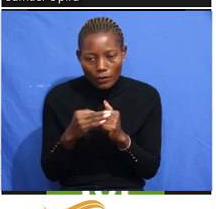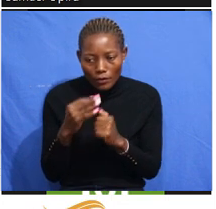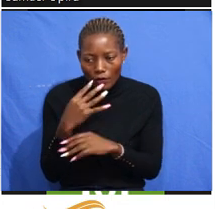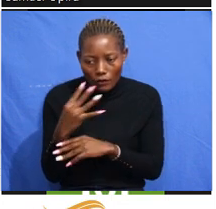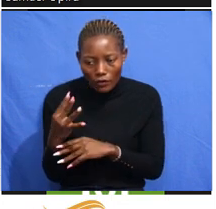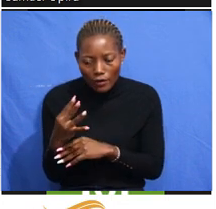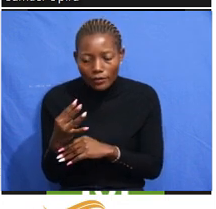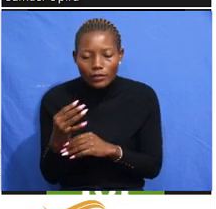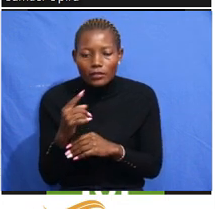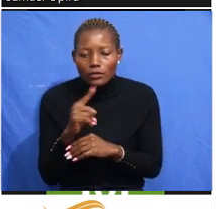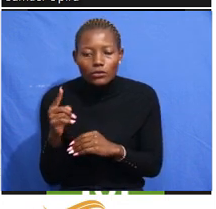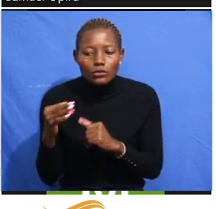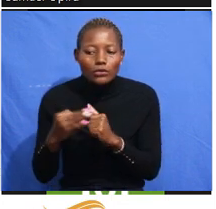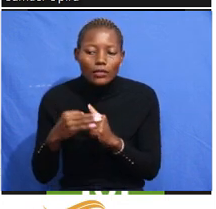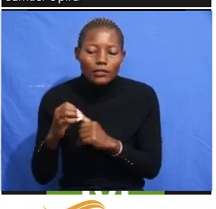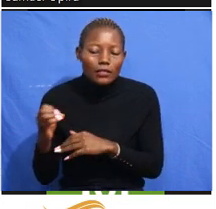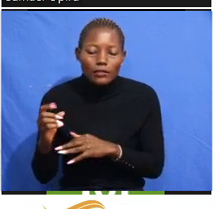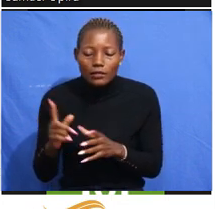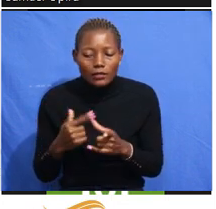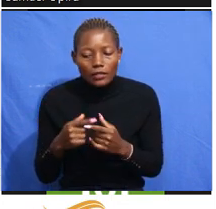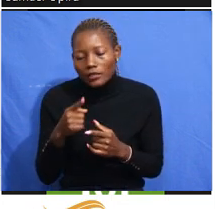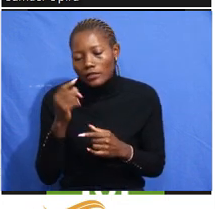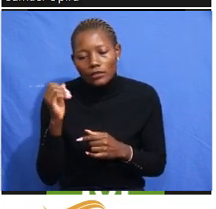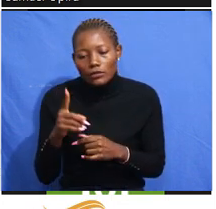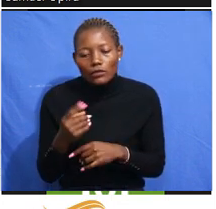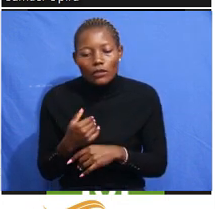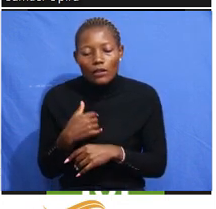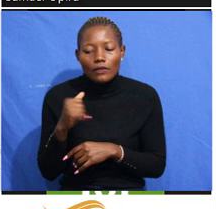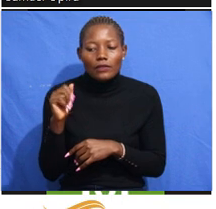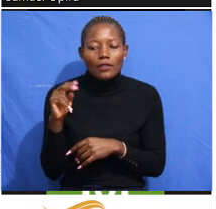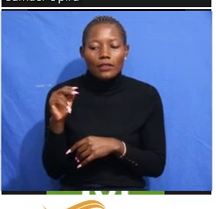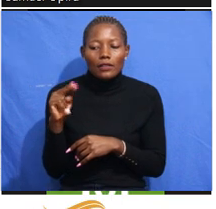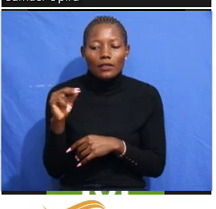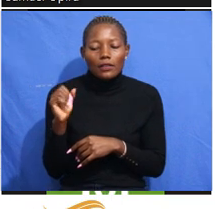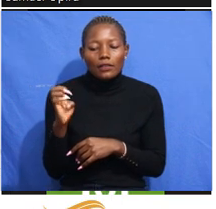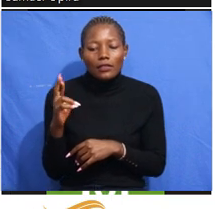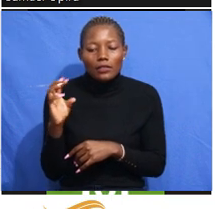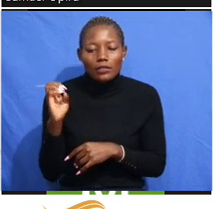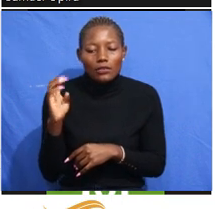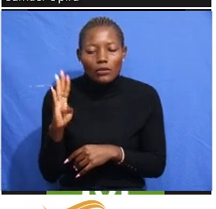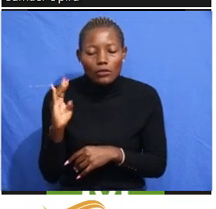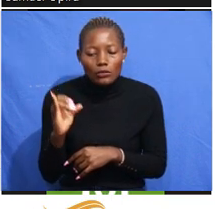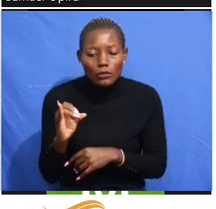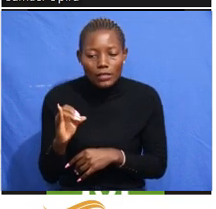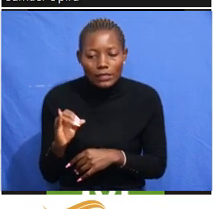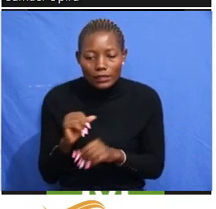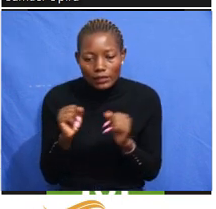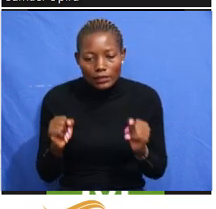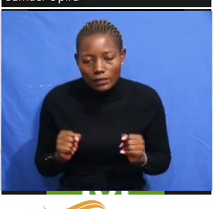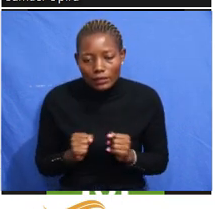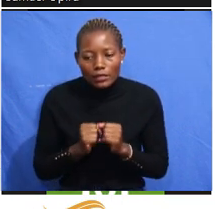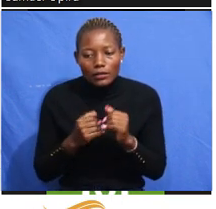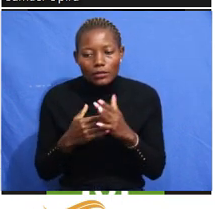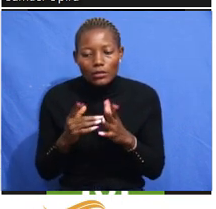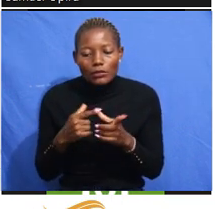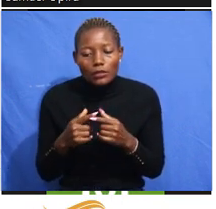400 to 800, you could have the anaerobic glycolysis system also coming in to be dominant now. Then